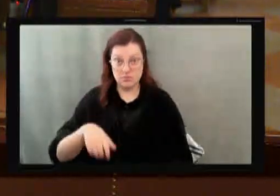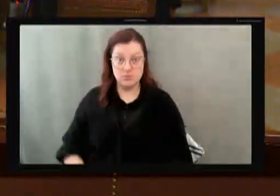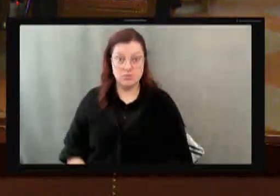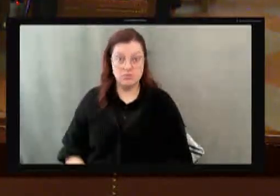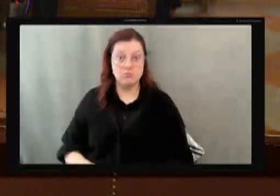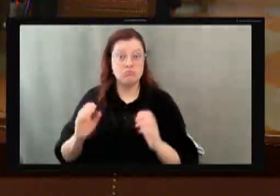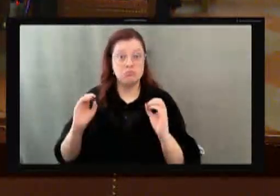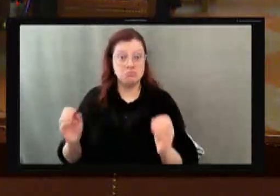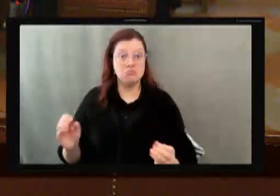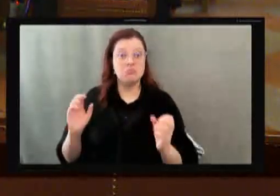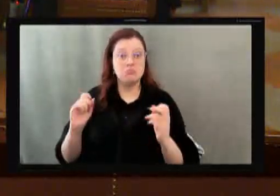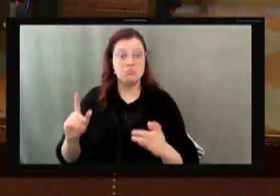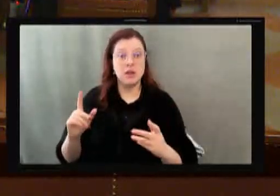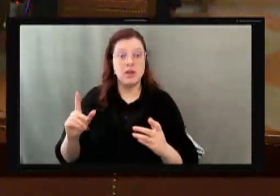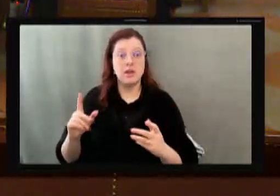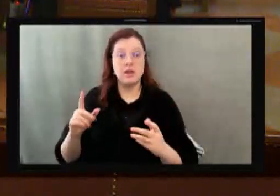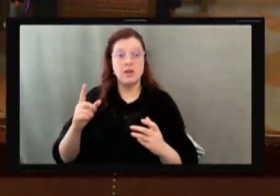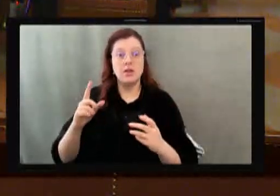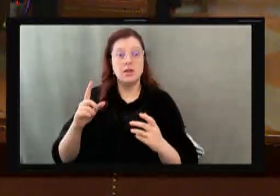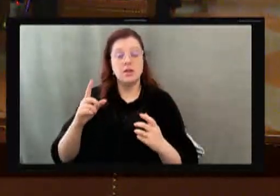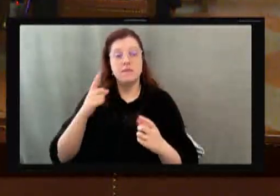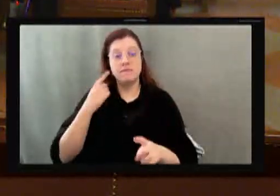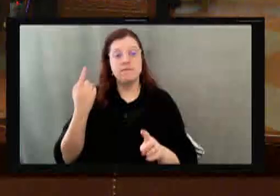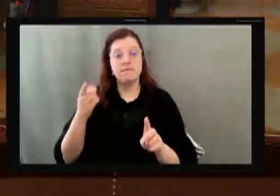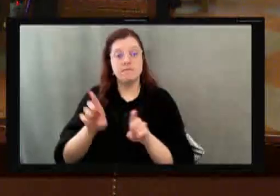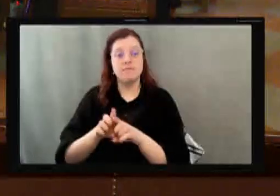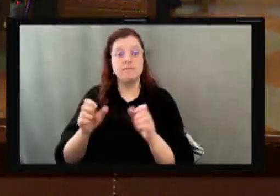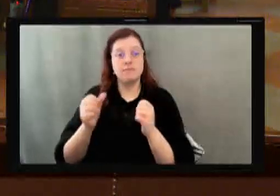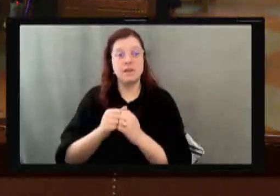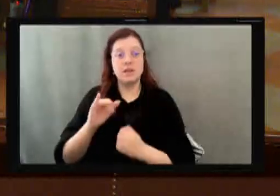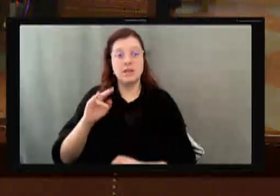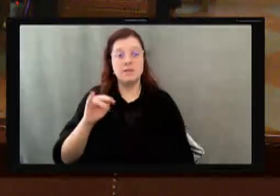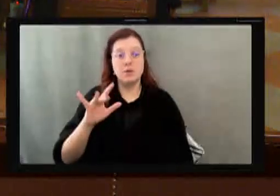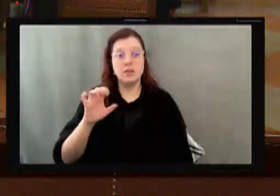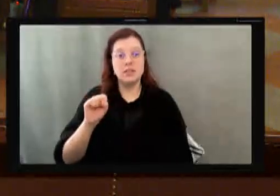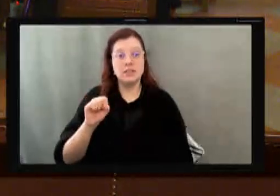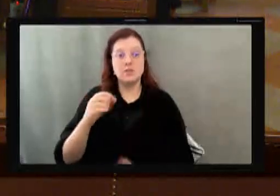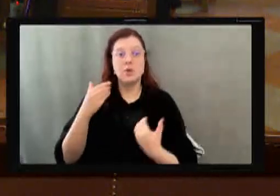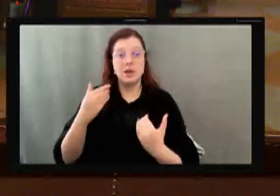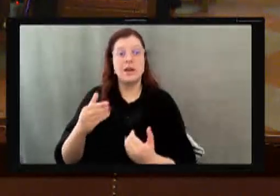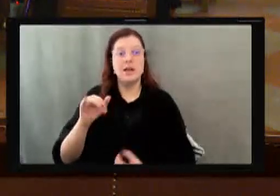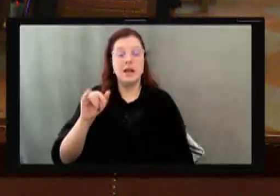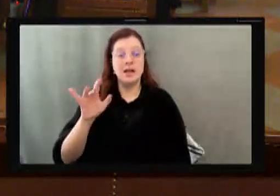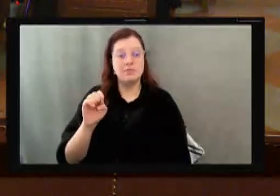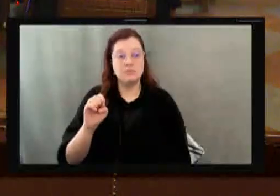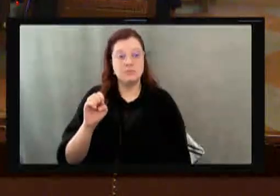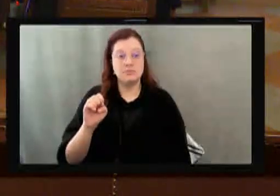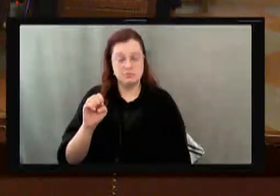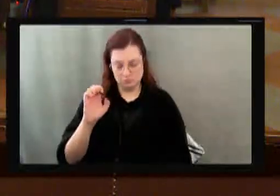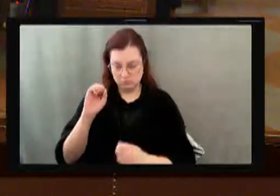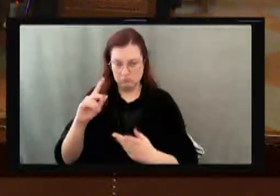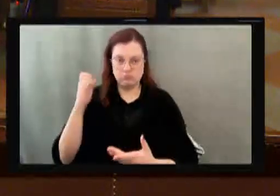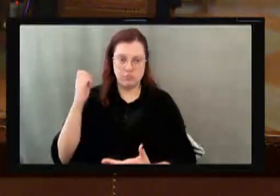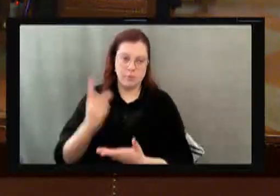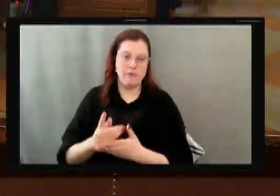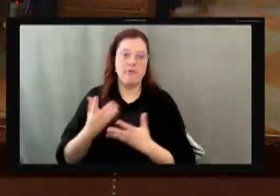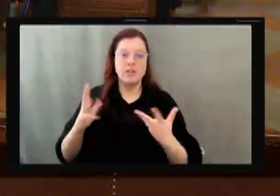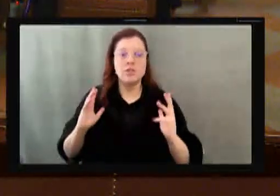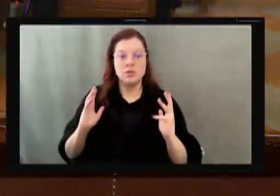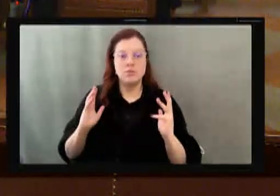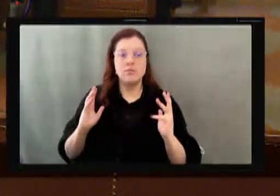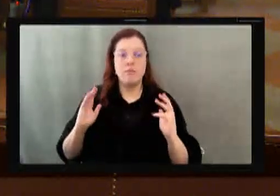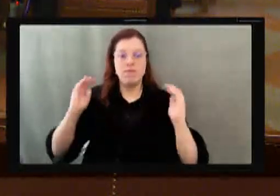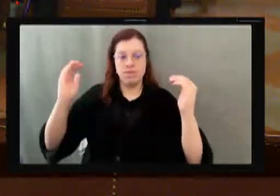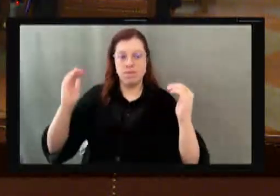Seeing none, all those in favor of invoices, please indicate by saying aye. Aye. Aye. Aye. Invoices are approved. That moves us